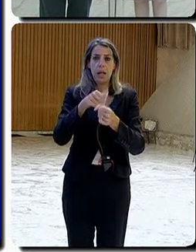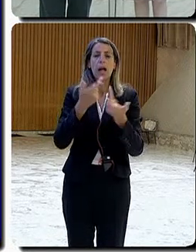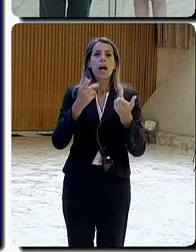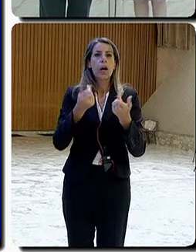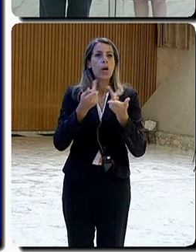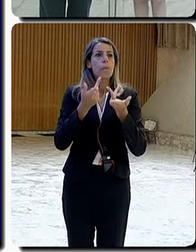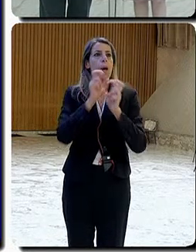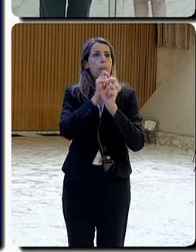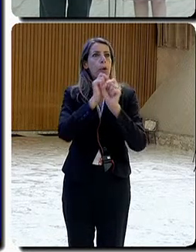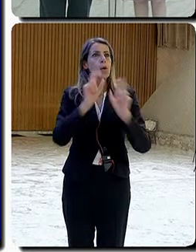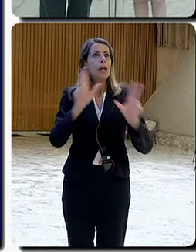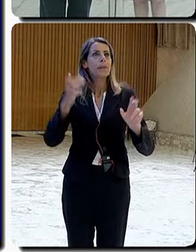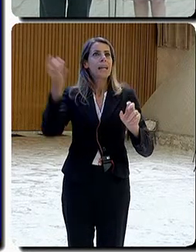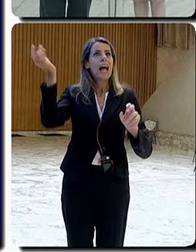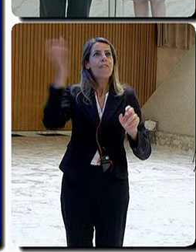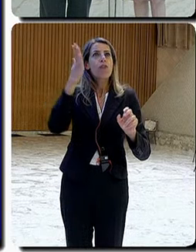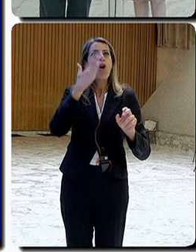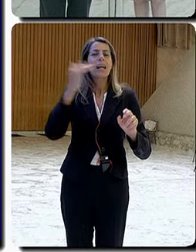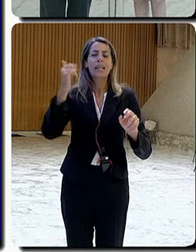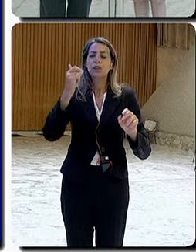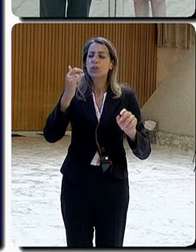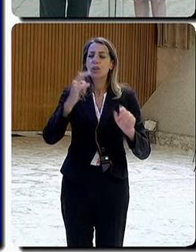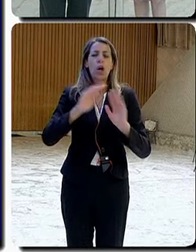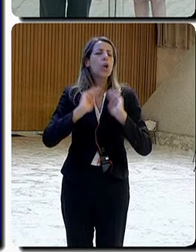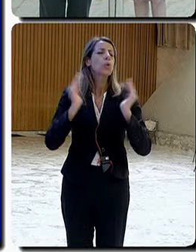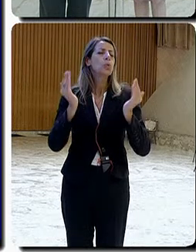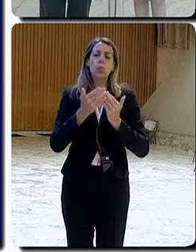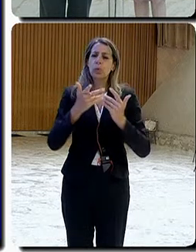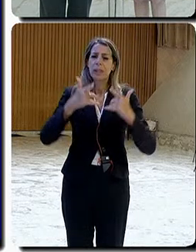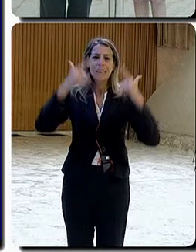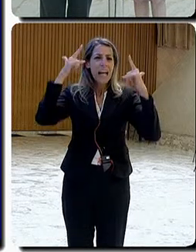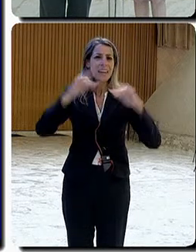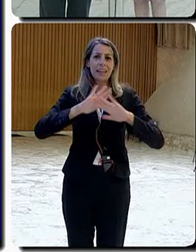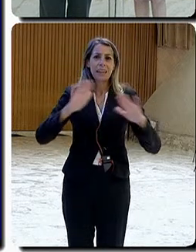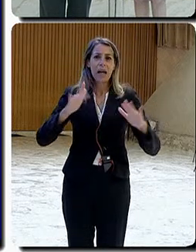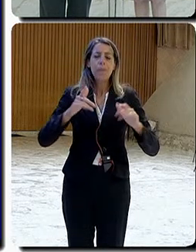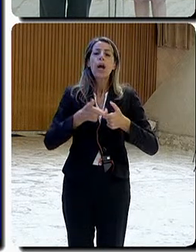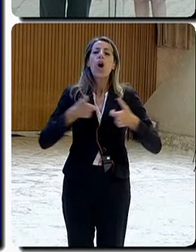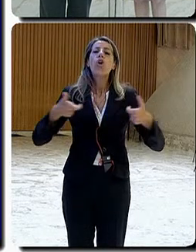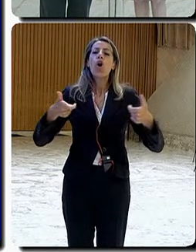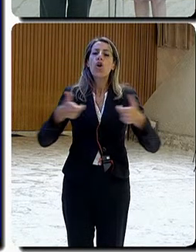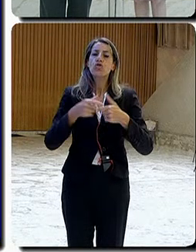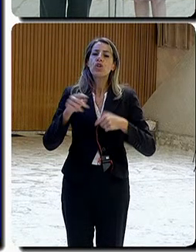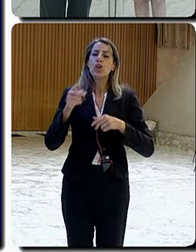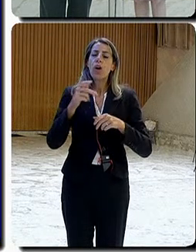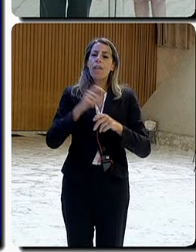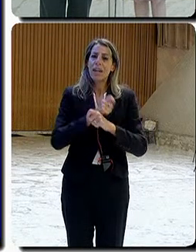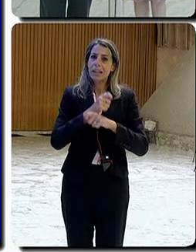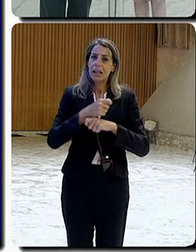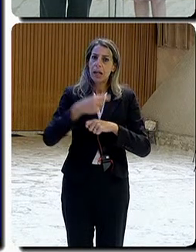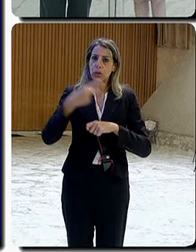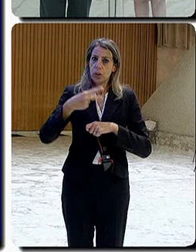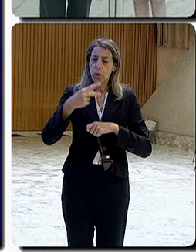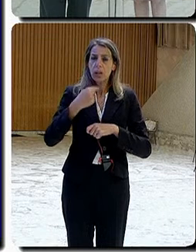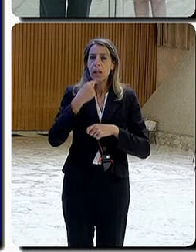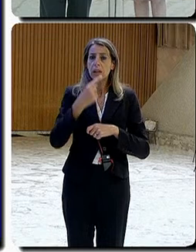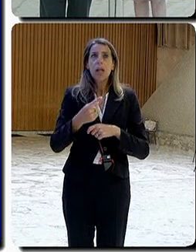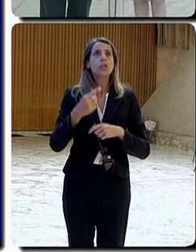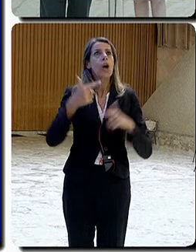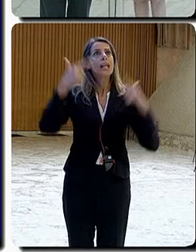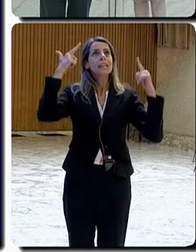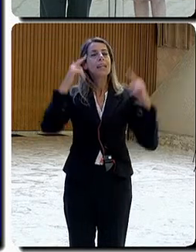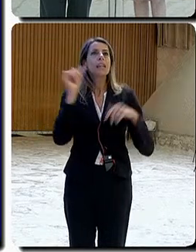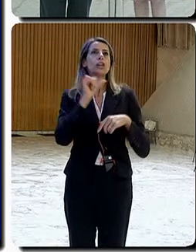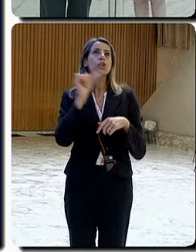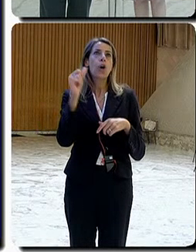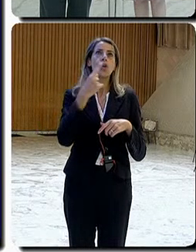universal call to holiness, the Second Vatican Council reminded the world that holiness wasn't just for missionaries, priests, martyrs,